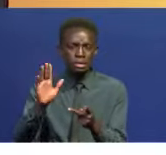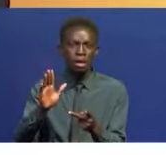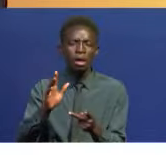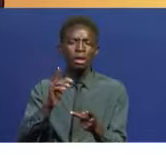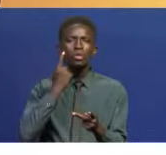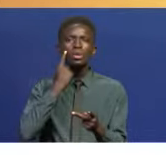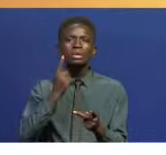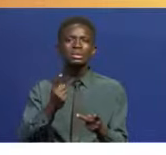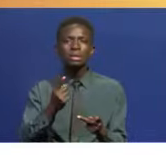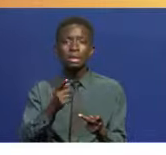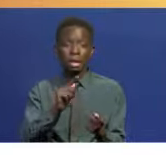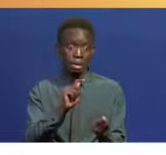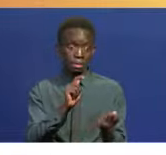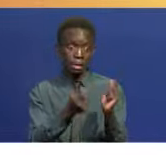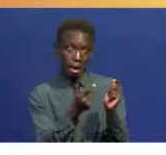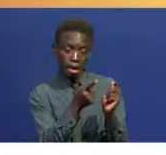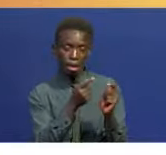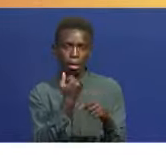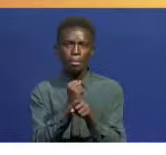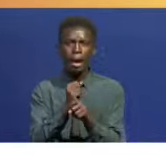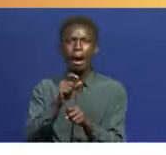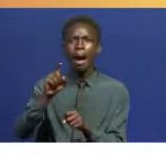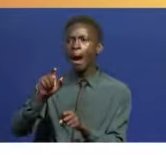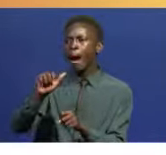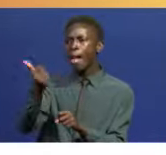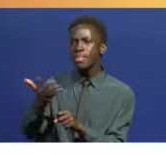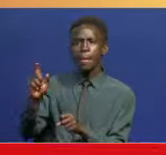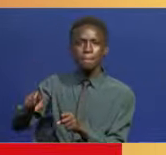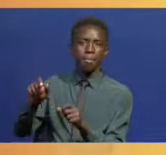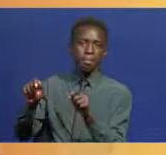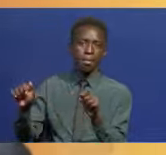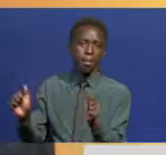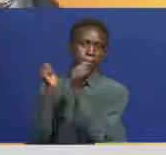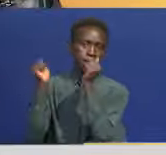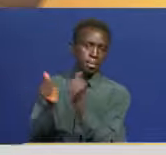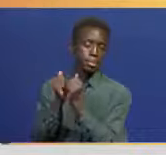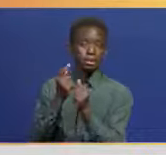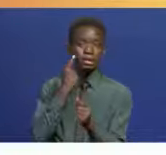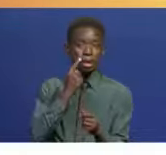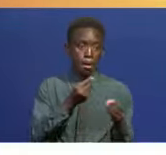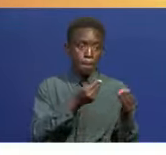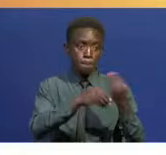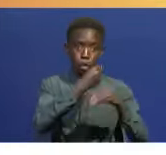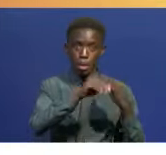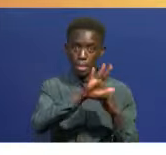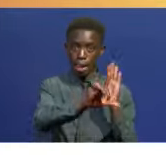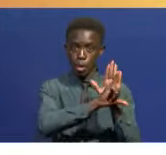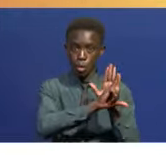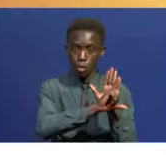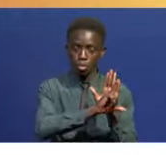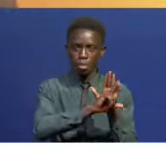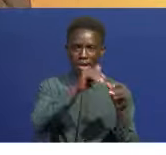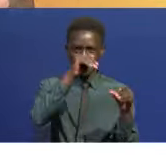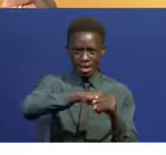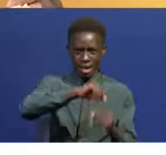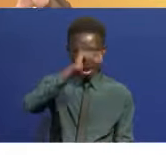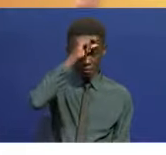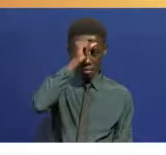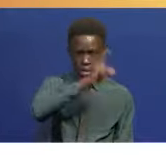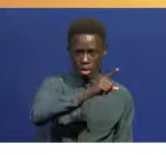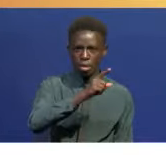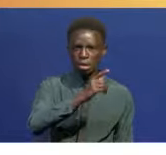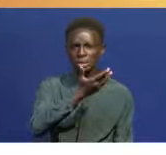must happen. Because you see, there is a law, in a procurement law, especially in government, that of course they will